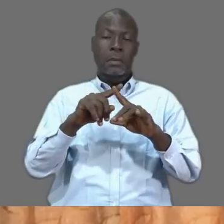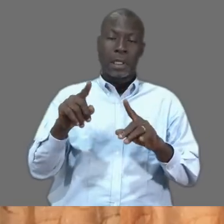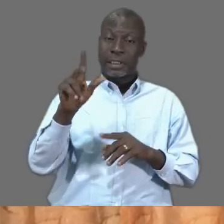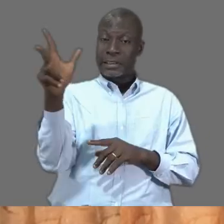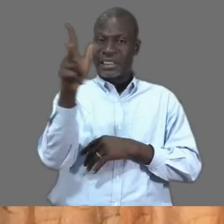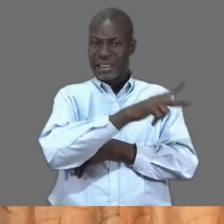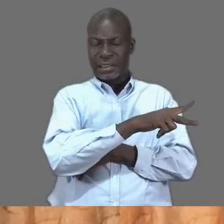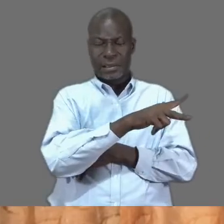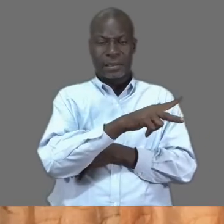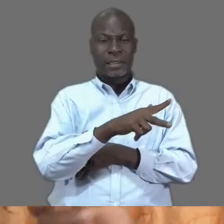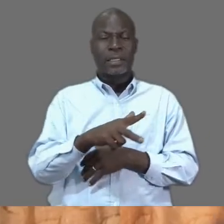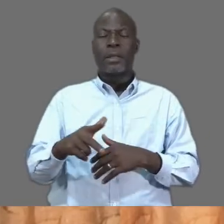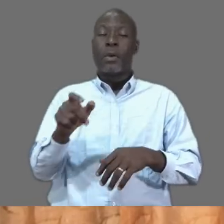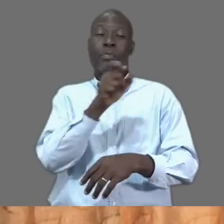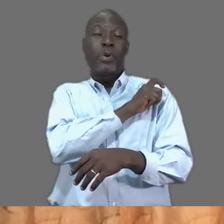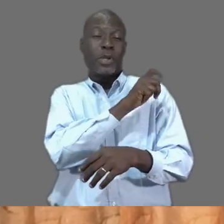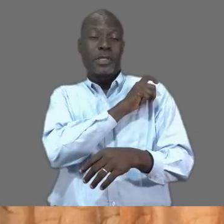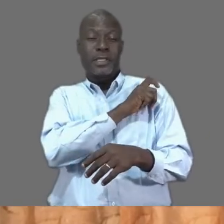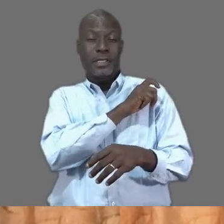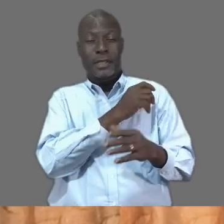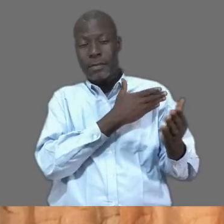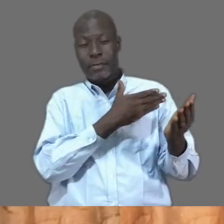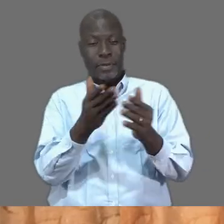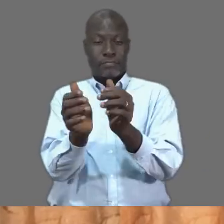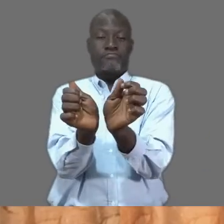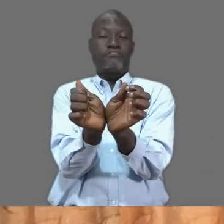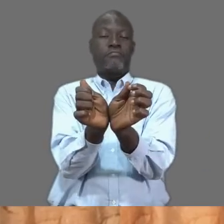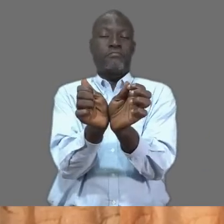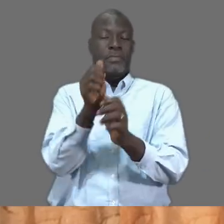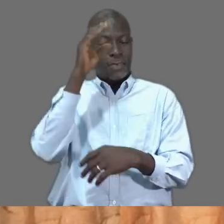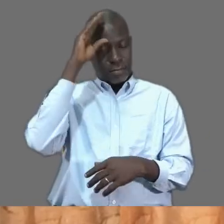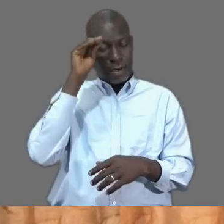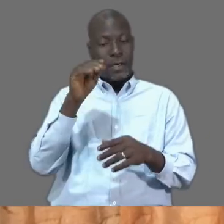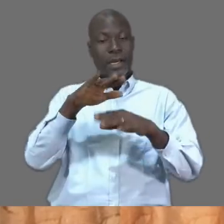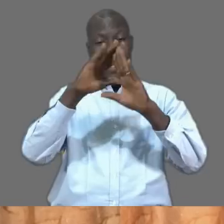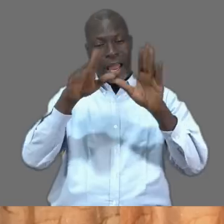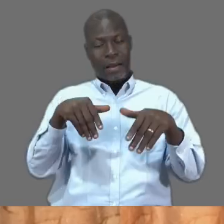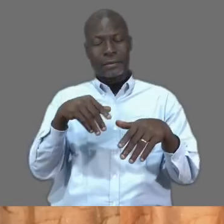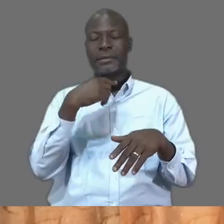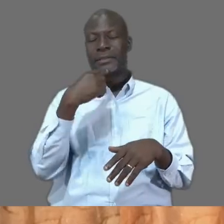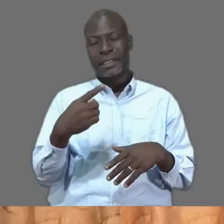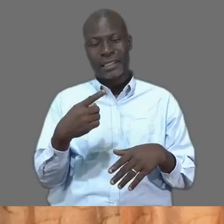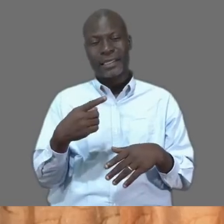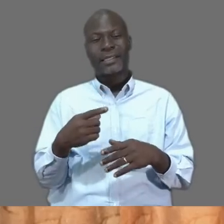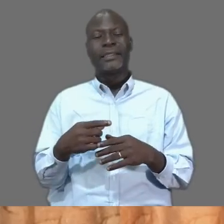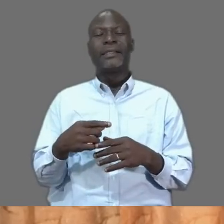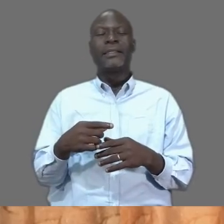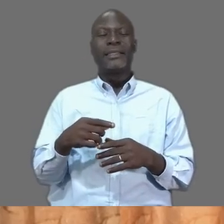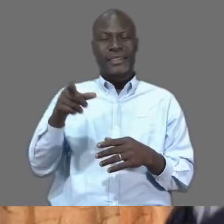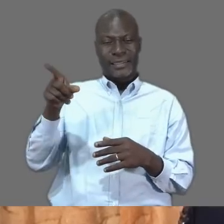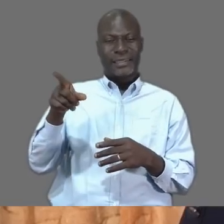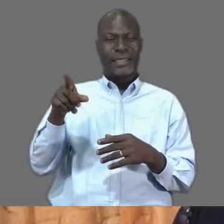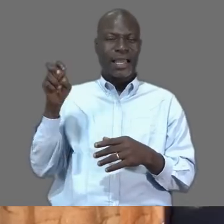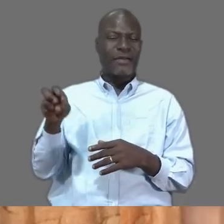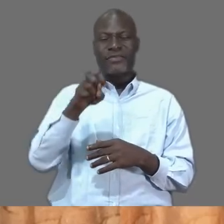nansa aposifo ana yaso abrantie mu na edi no aba edi wa asamo a watu